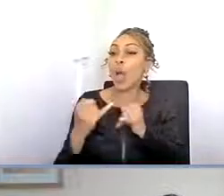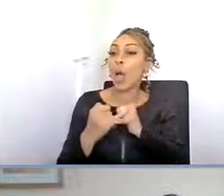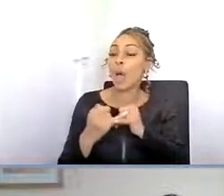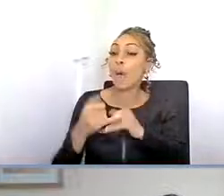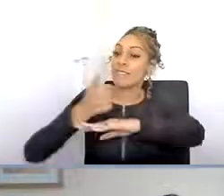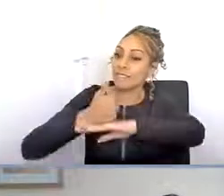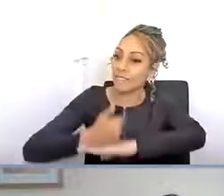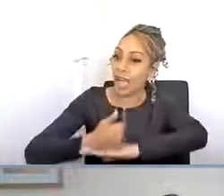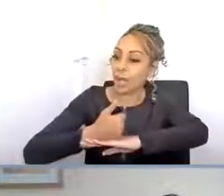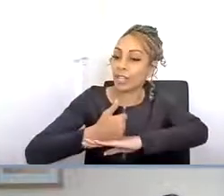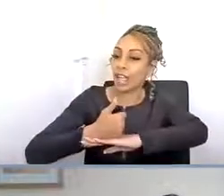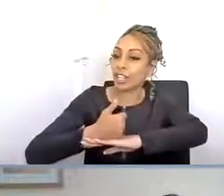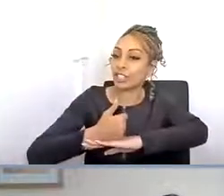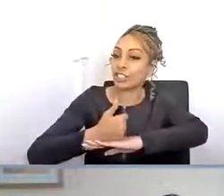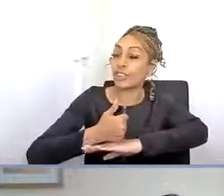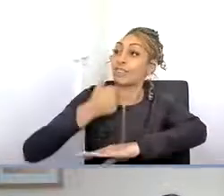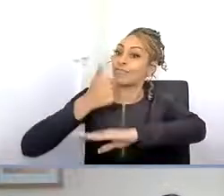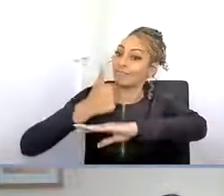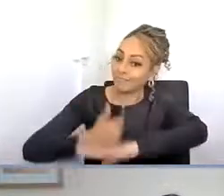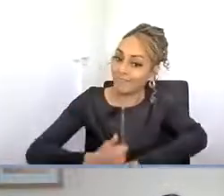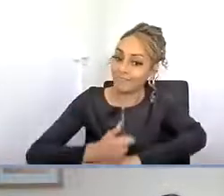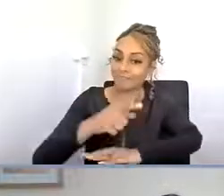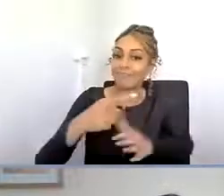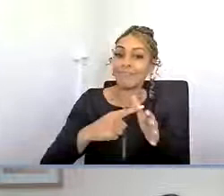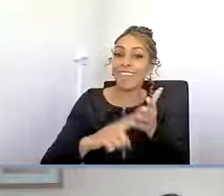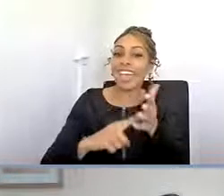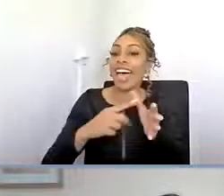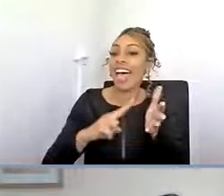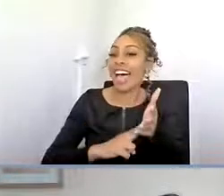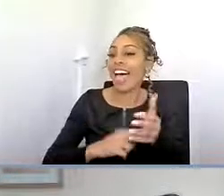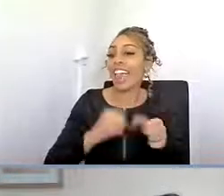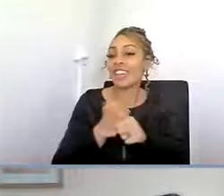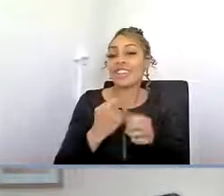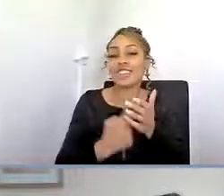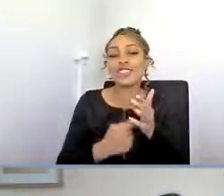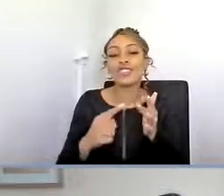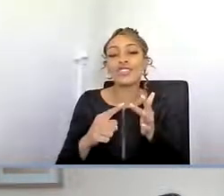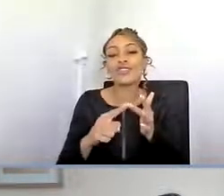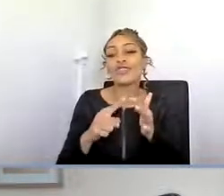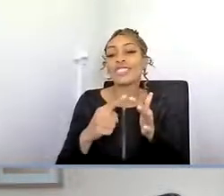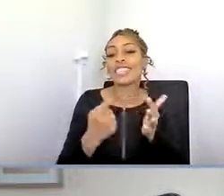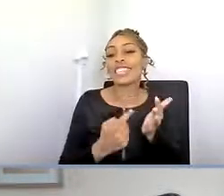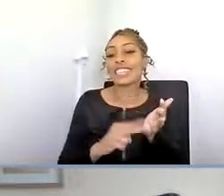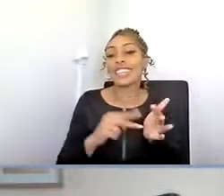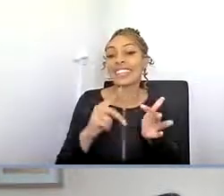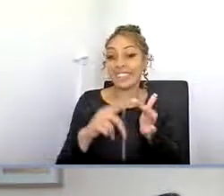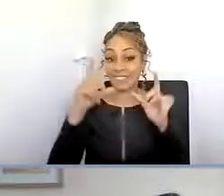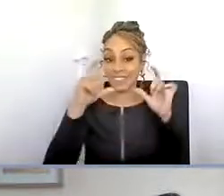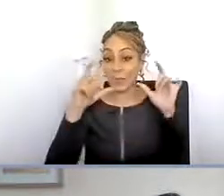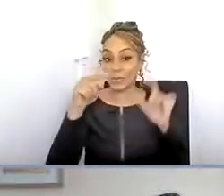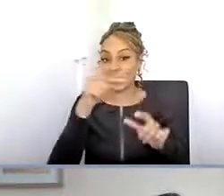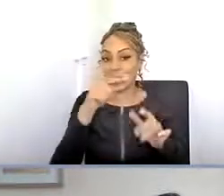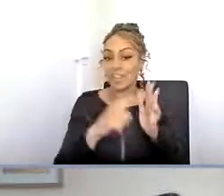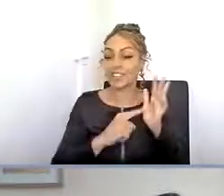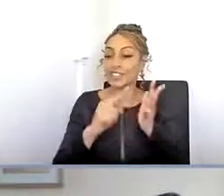was established by Alan Grieve. It was established for John Gerward, who you can see a photograph on